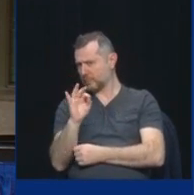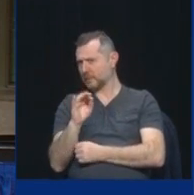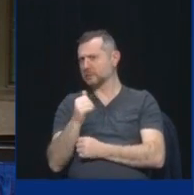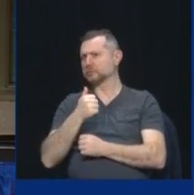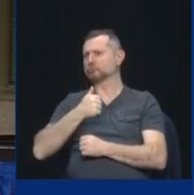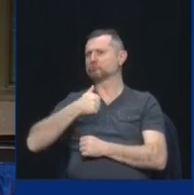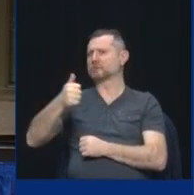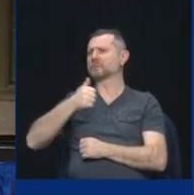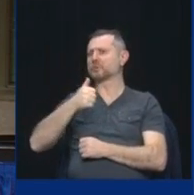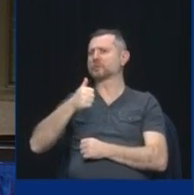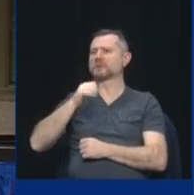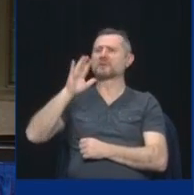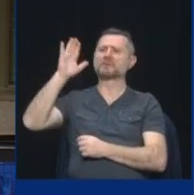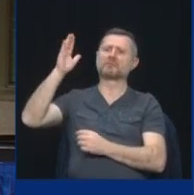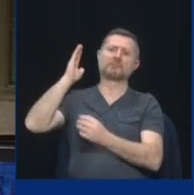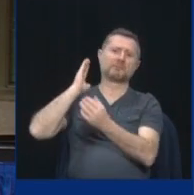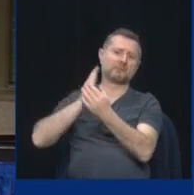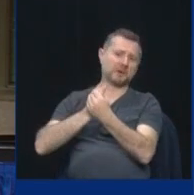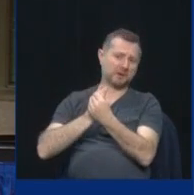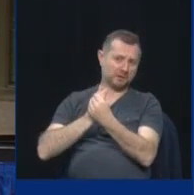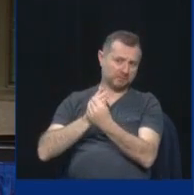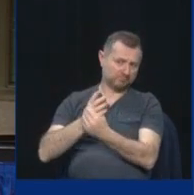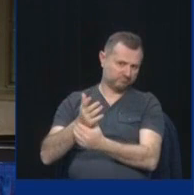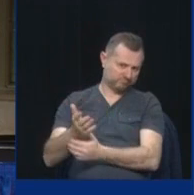MTA. It's been 53 years.